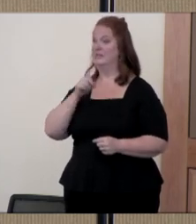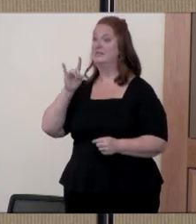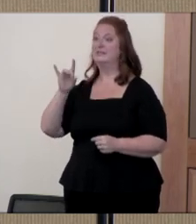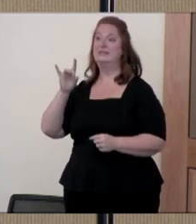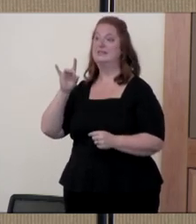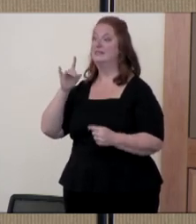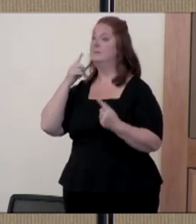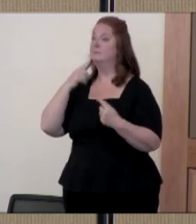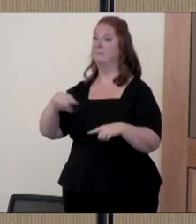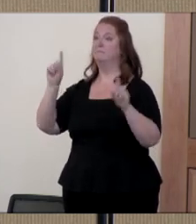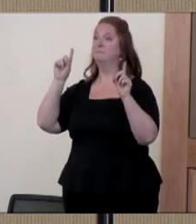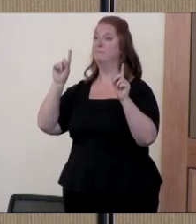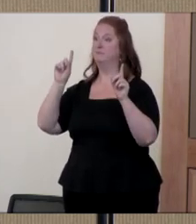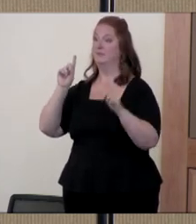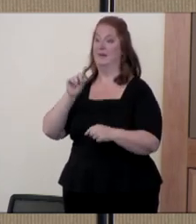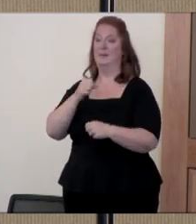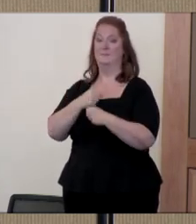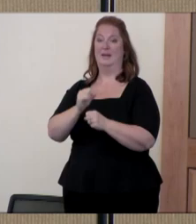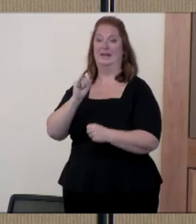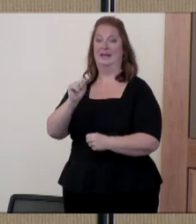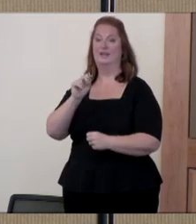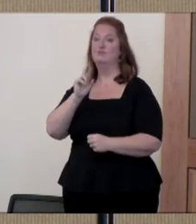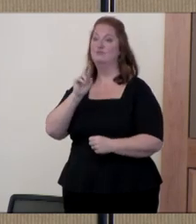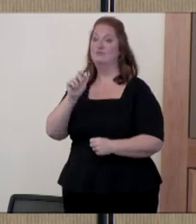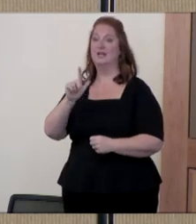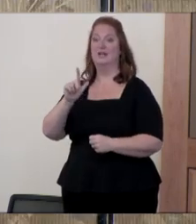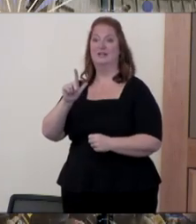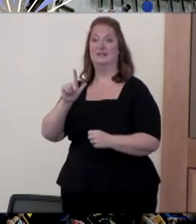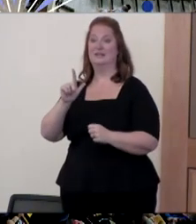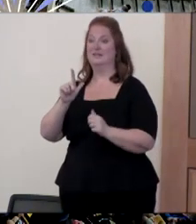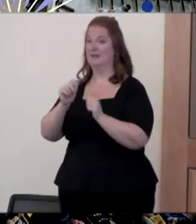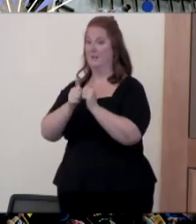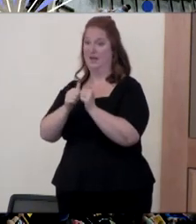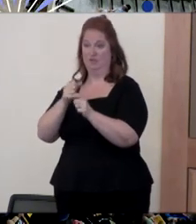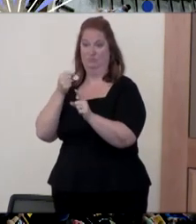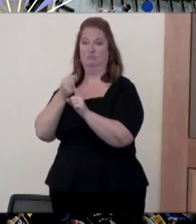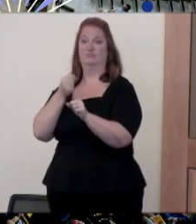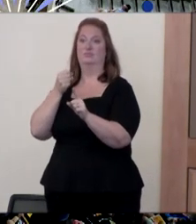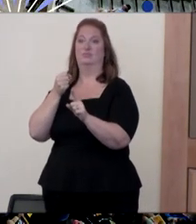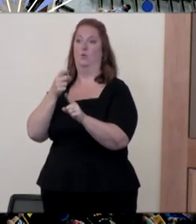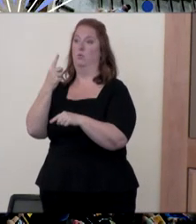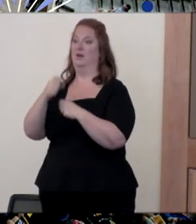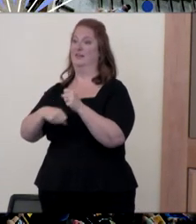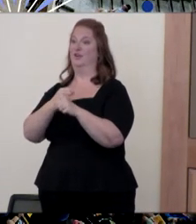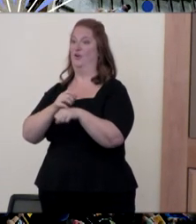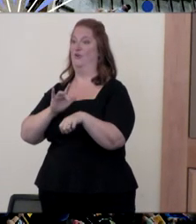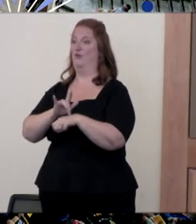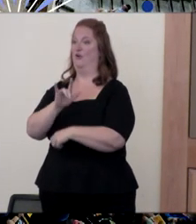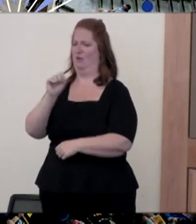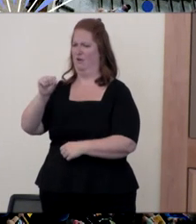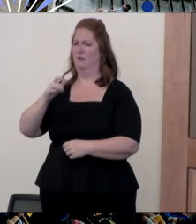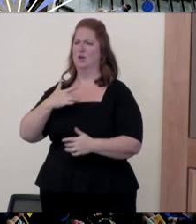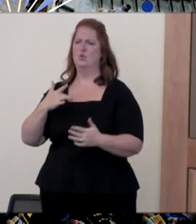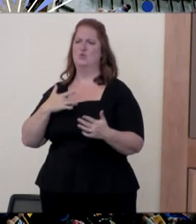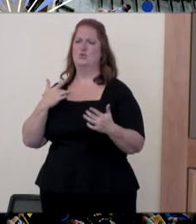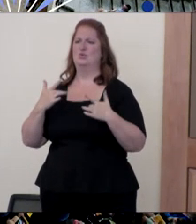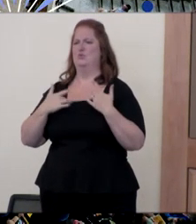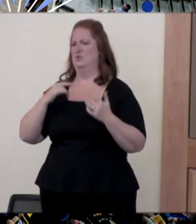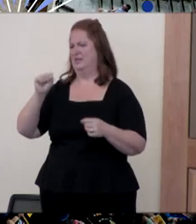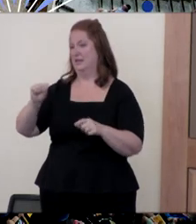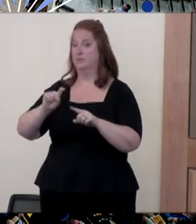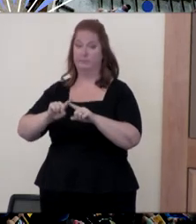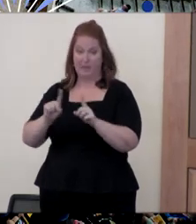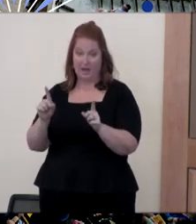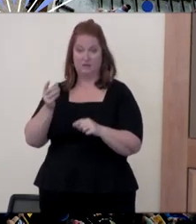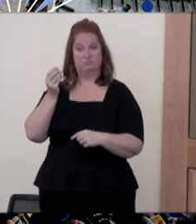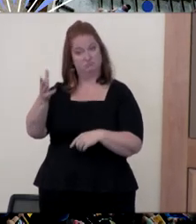in the Make It Real campaign for VCU about a year early, And while I'm excited about that, I have to tell you that